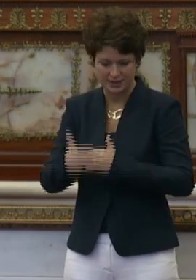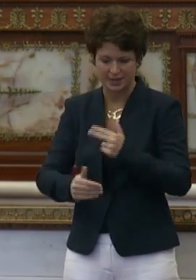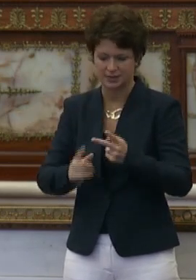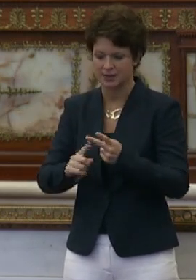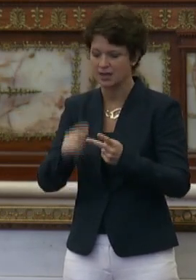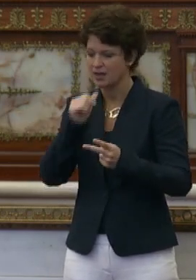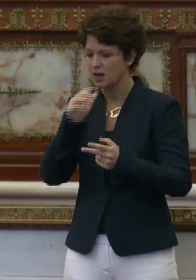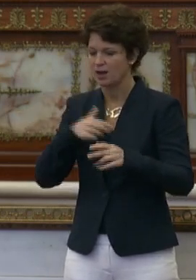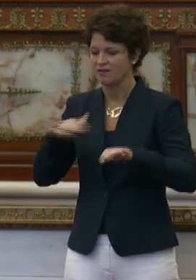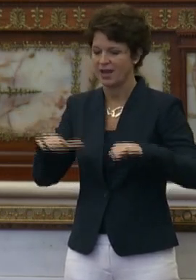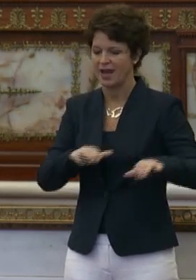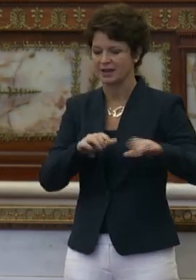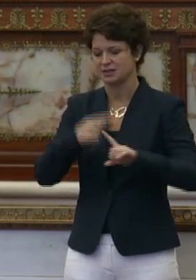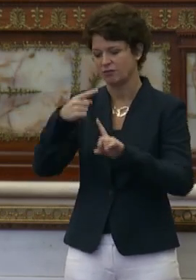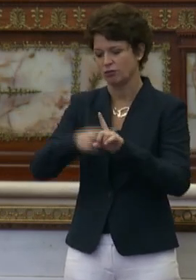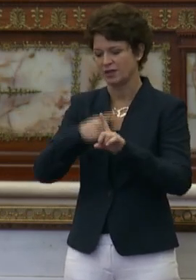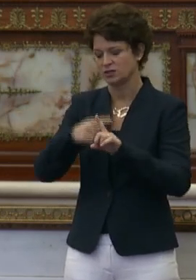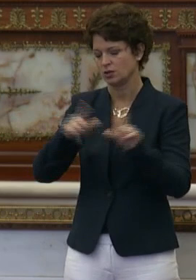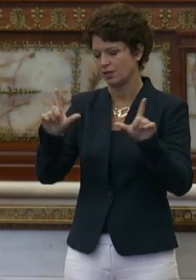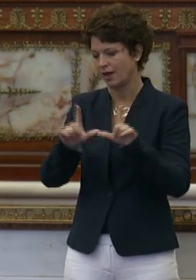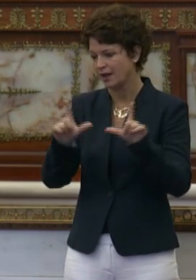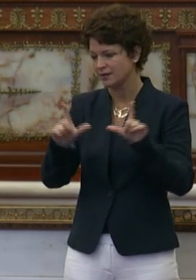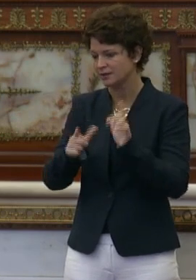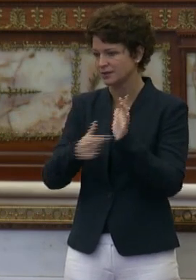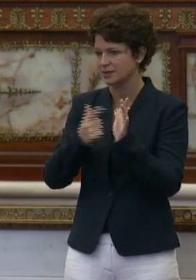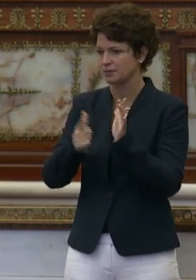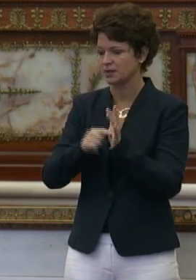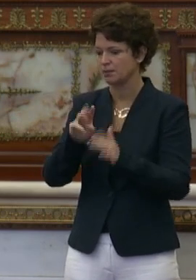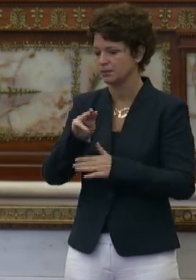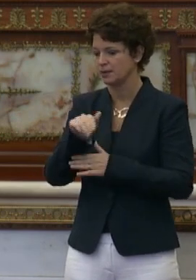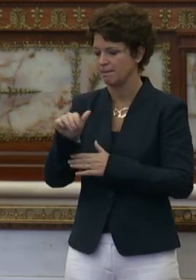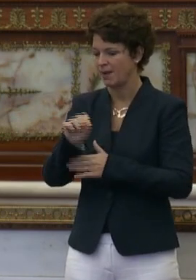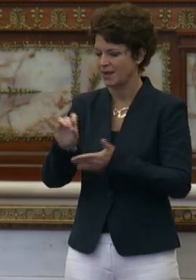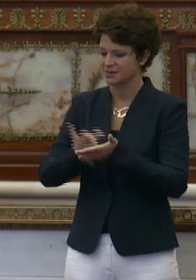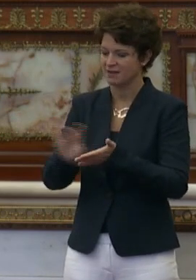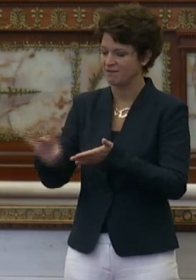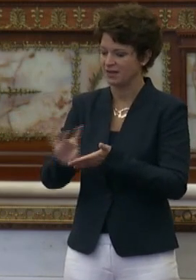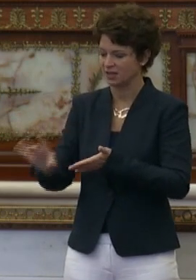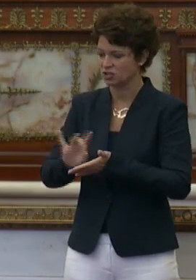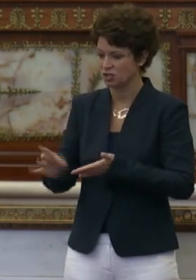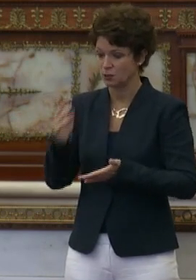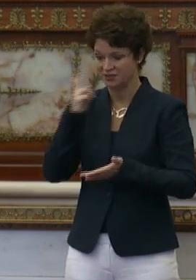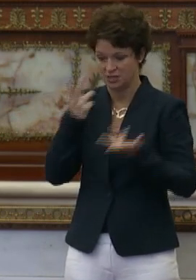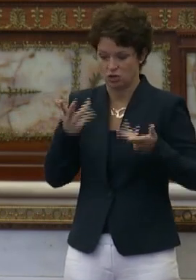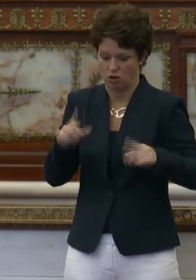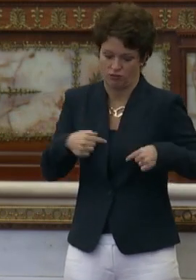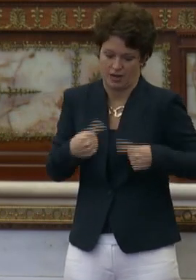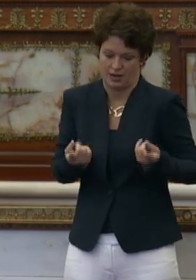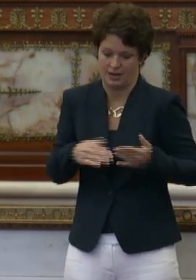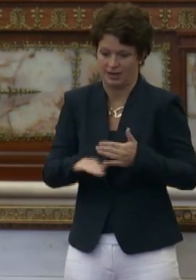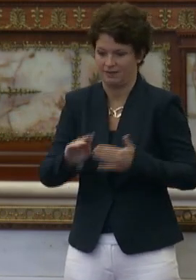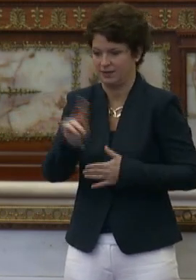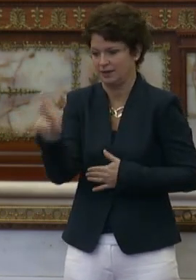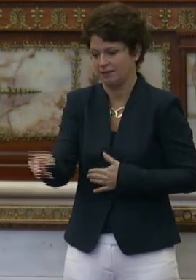active rental license even. Sometimes it's a mass eviction. We've seen that already in our city.